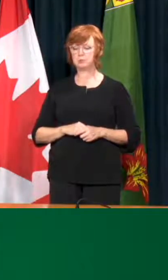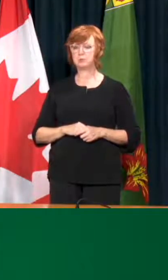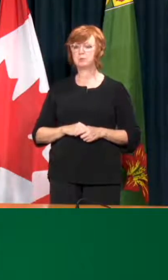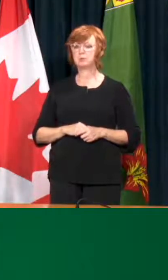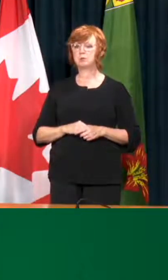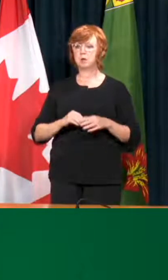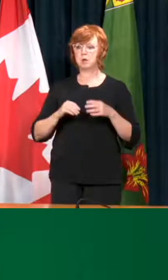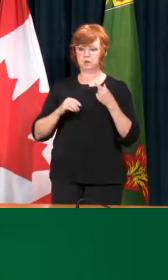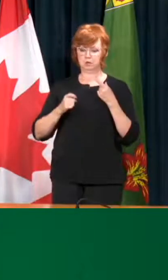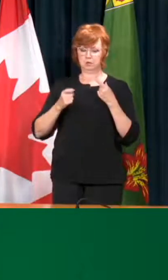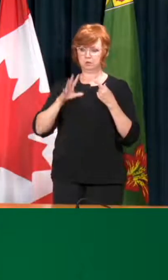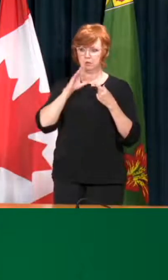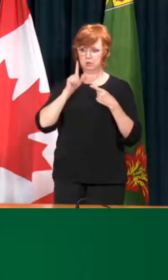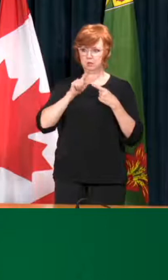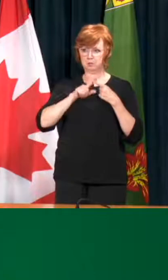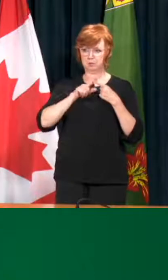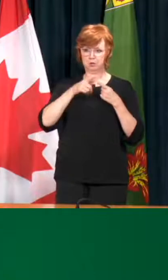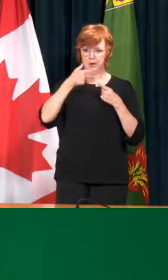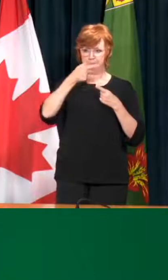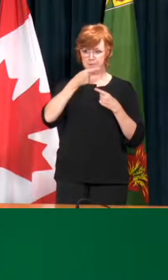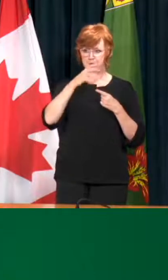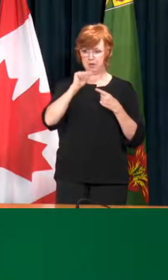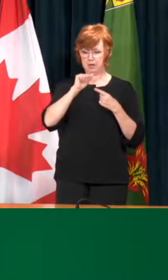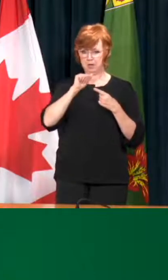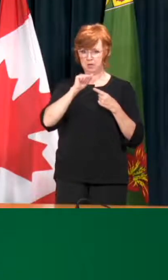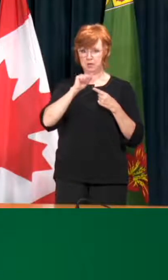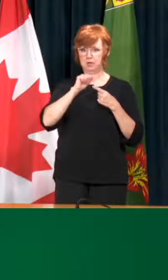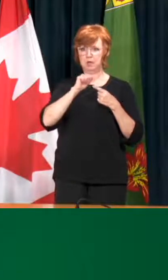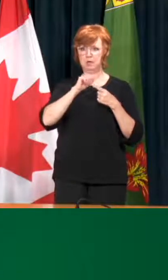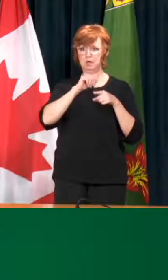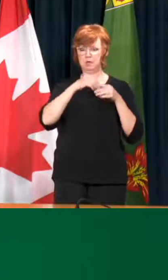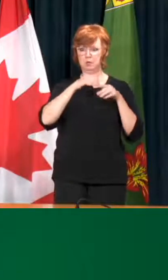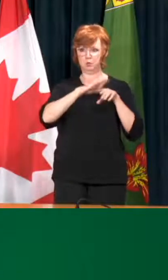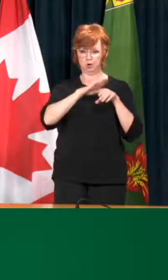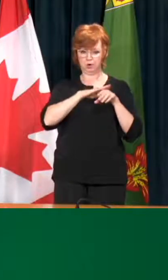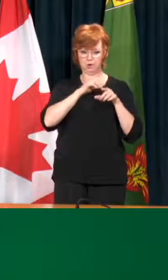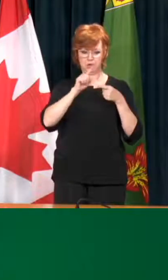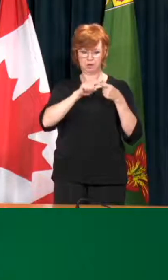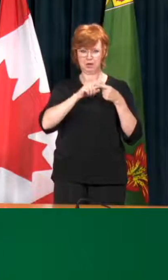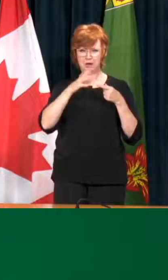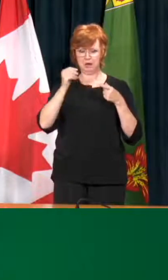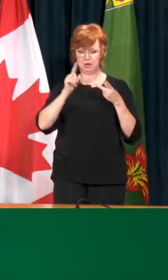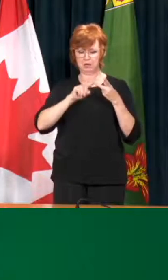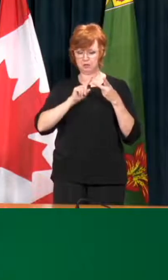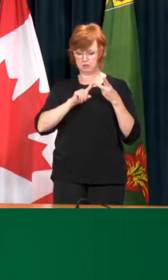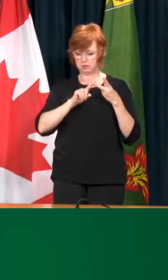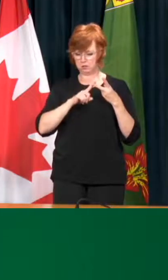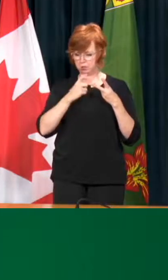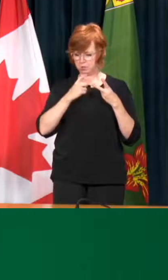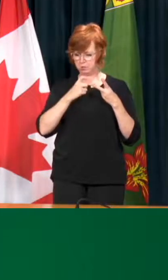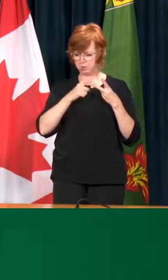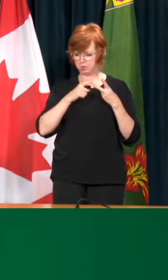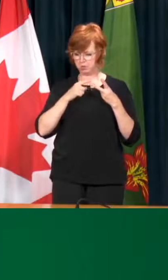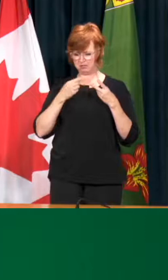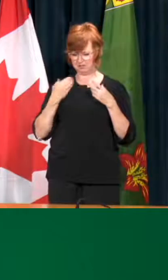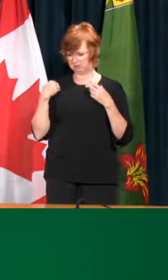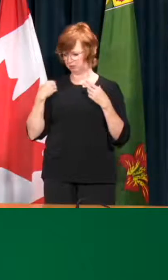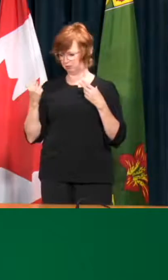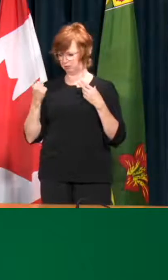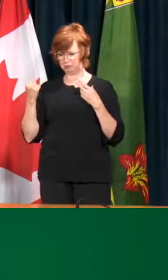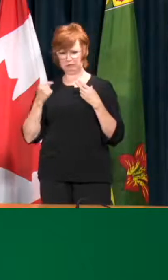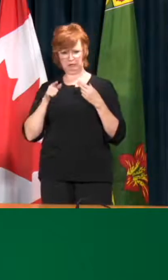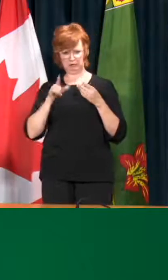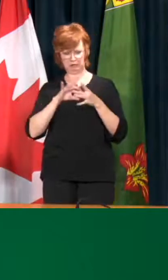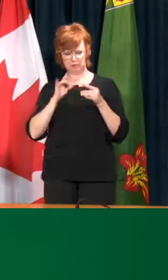and then I think earlier this week you had said there was a lack of testing in Prince Albert, just people with